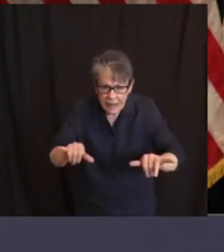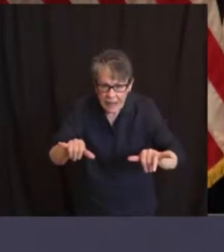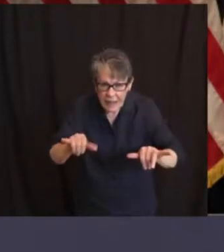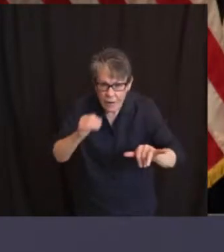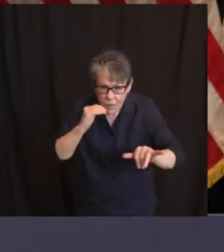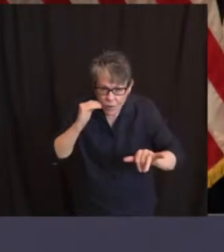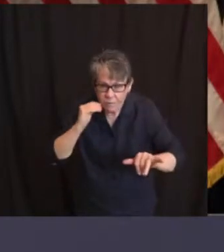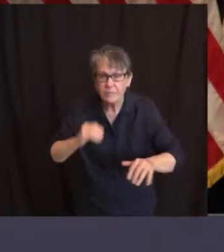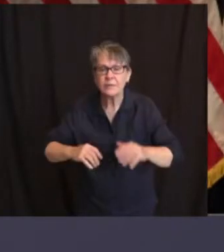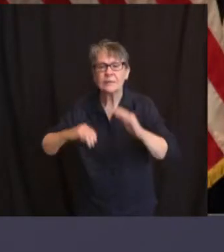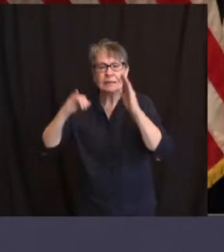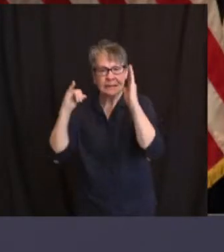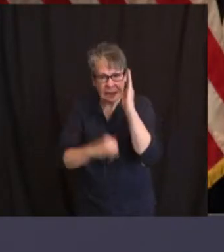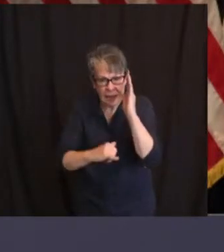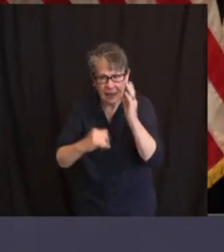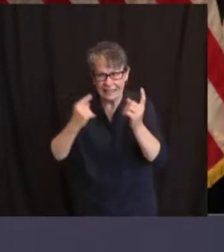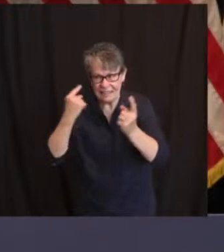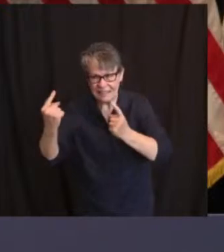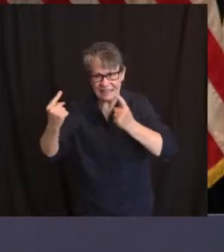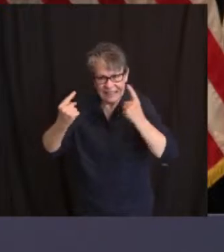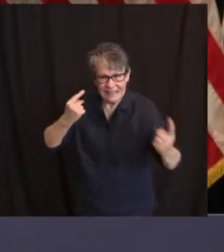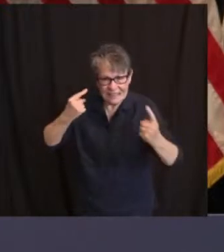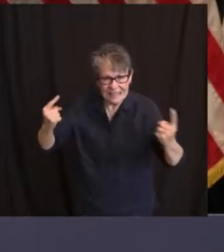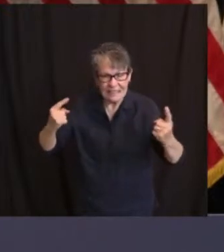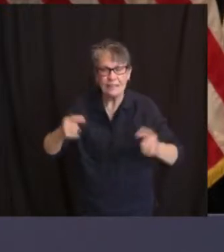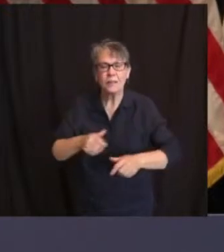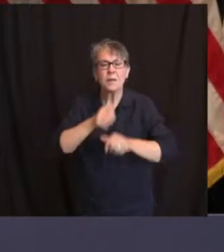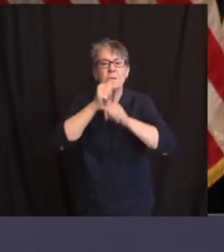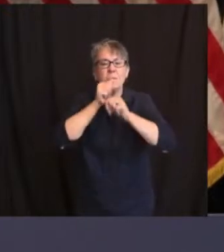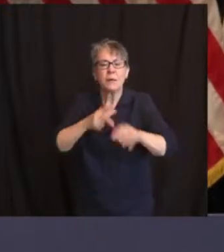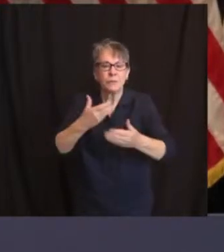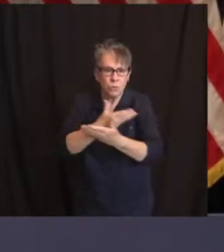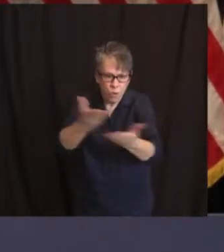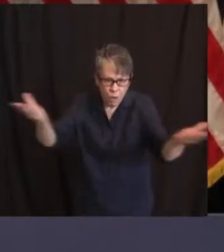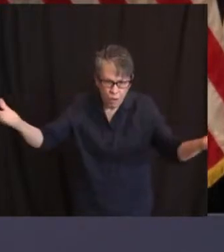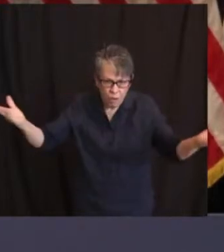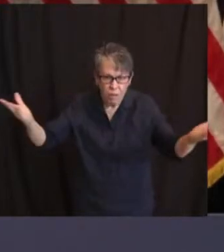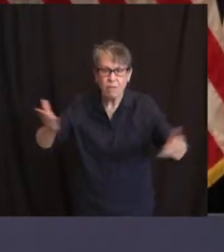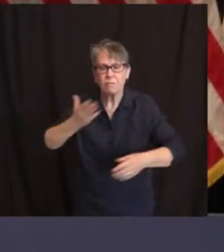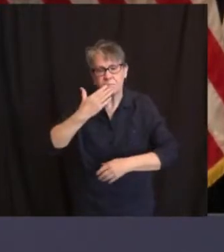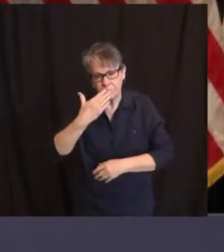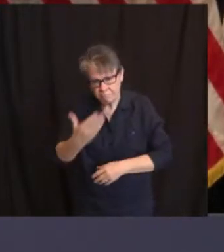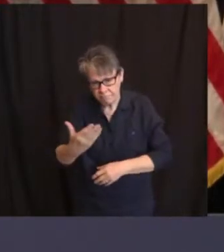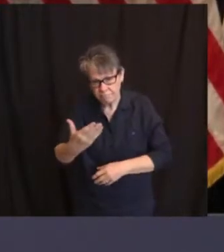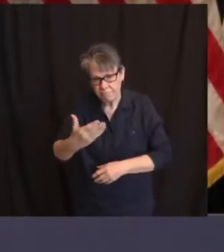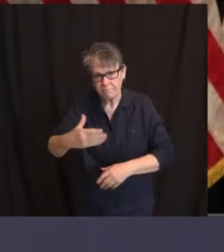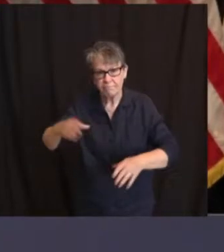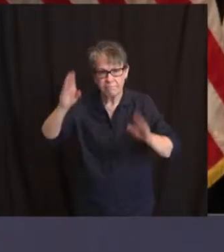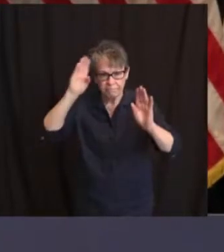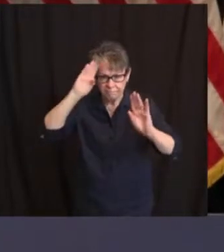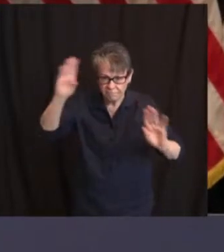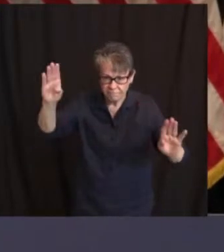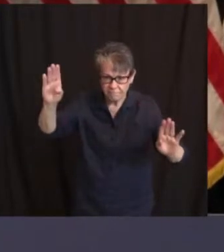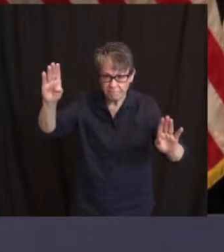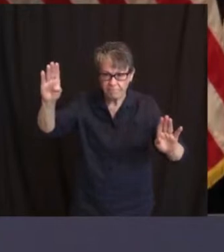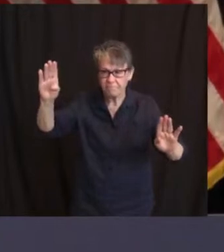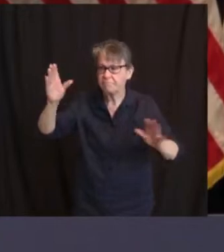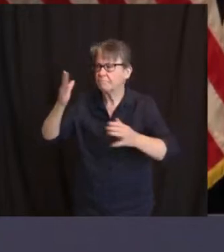all out there. So bless you and thank you. Judy, to you and Ed, thank you. As always, Pat, likewise. Jared,